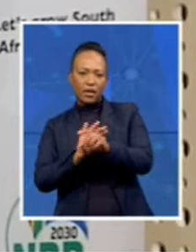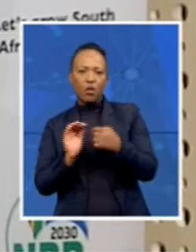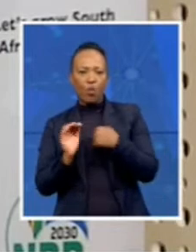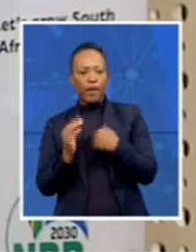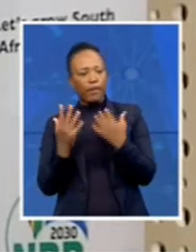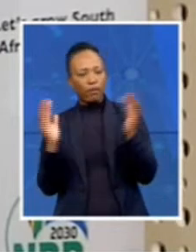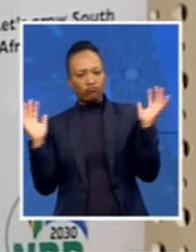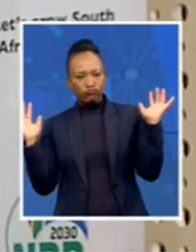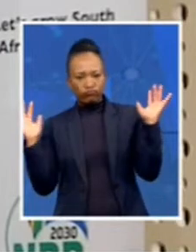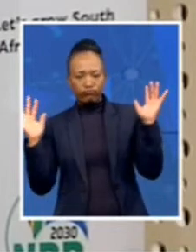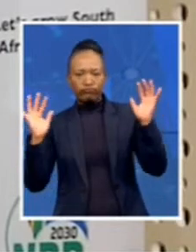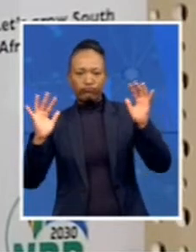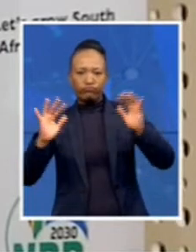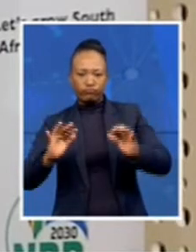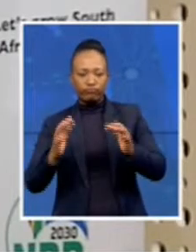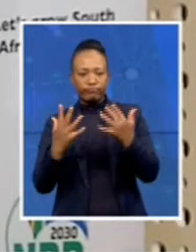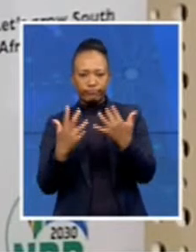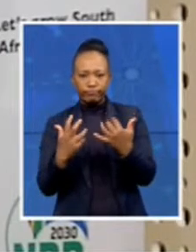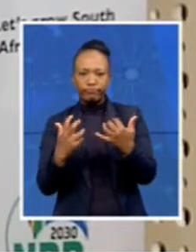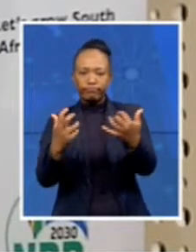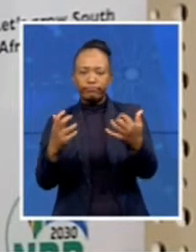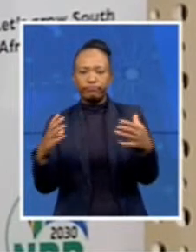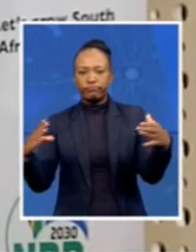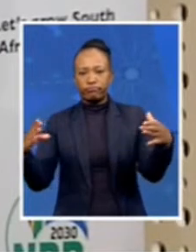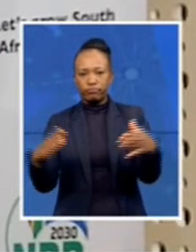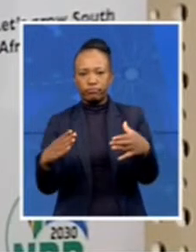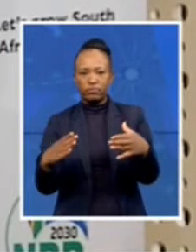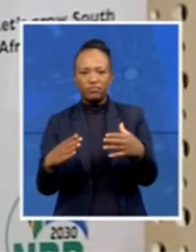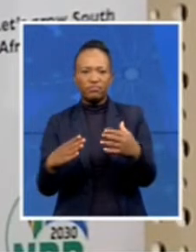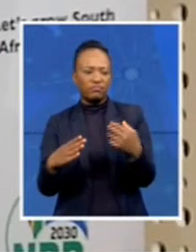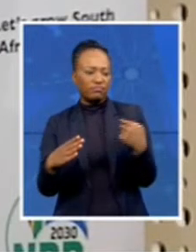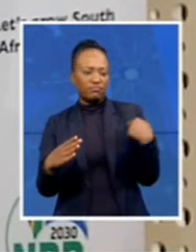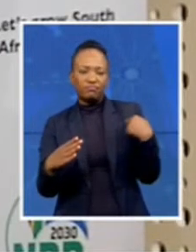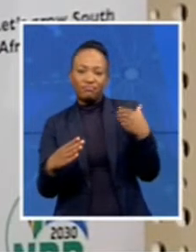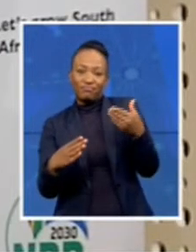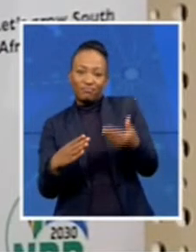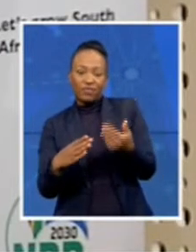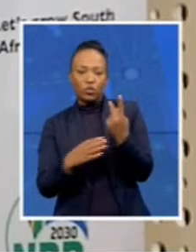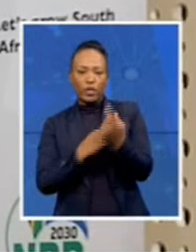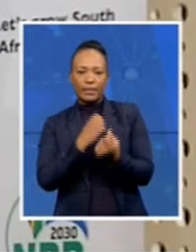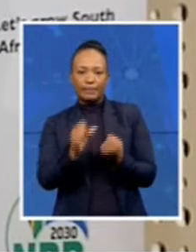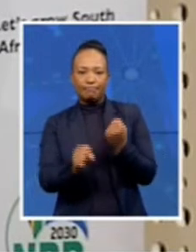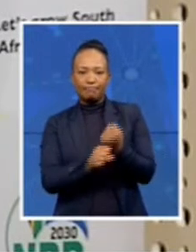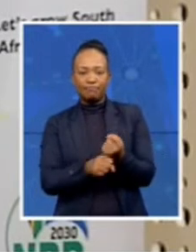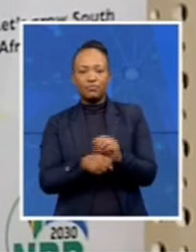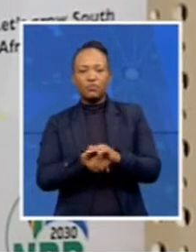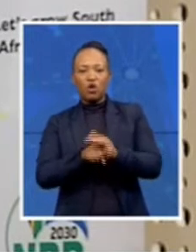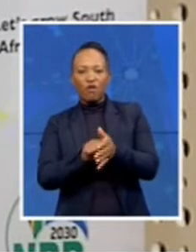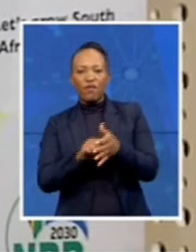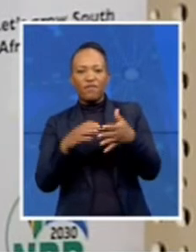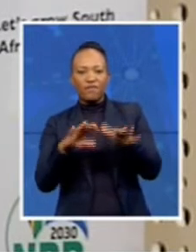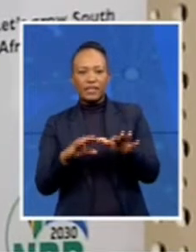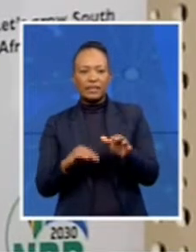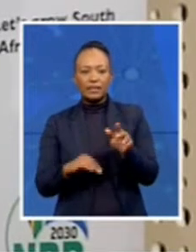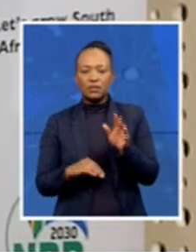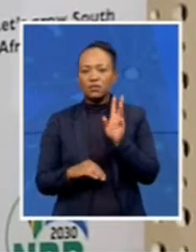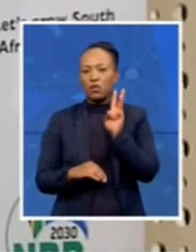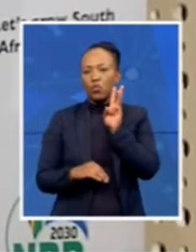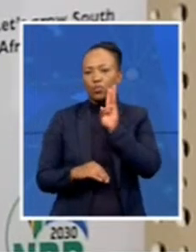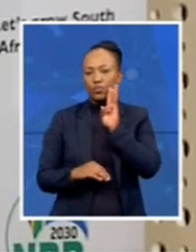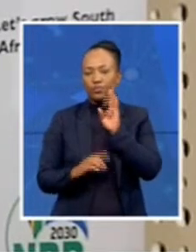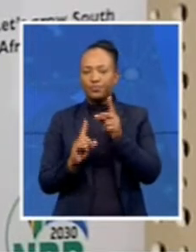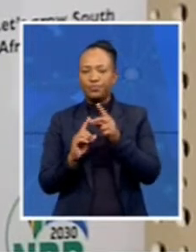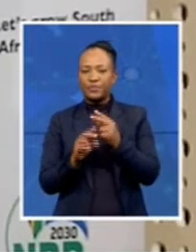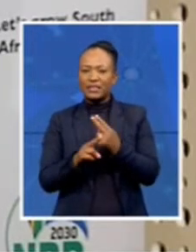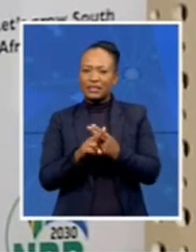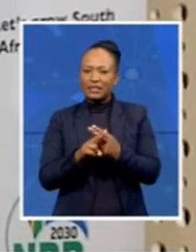years, COVID-19 tested the strength of our water and sanitation services delivery model in a